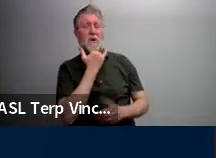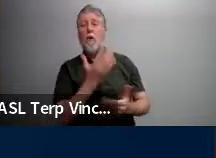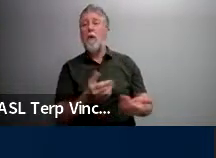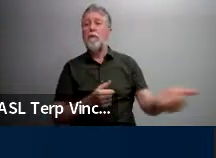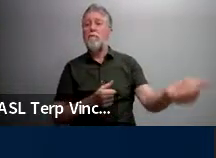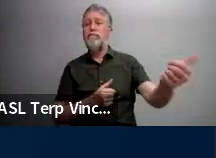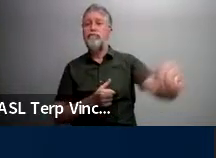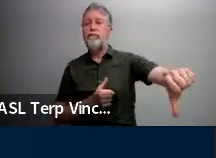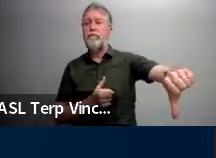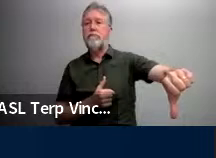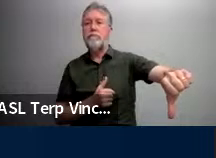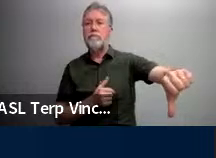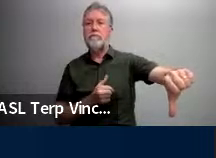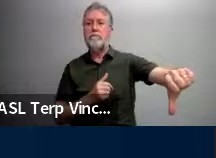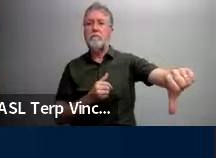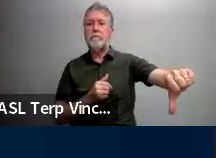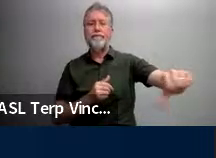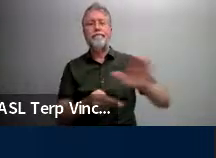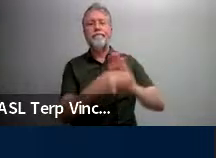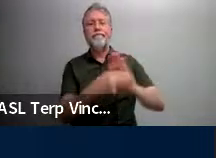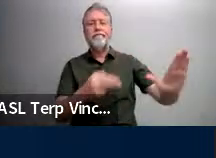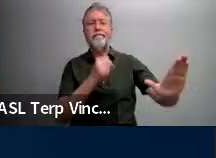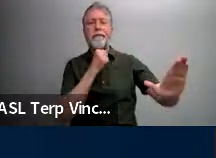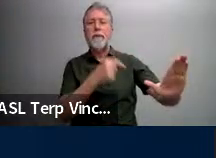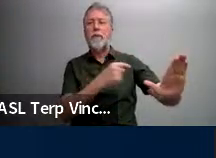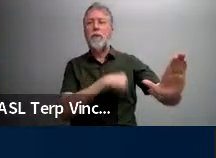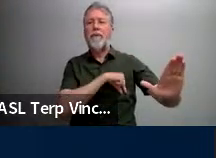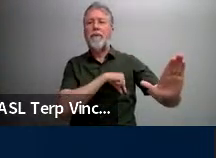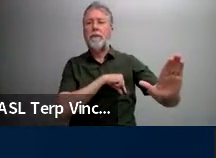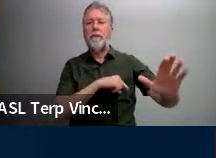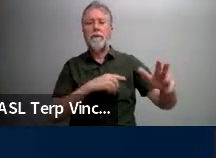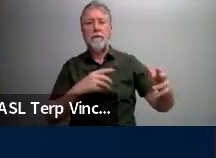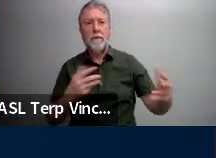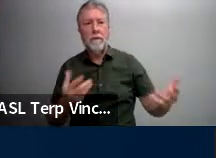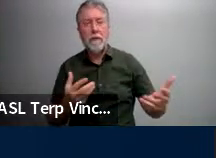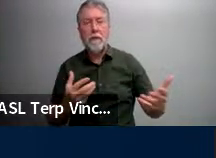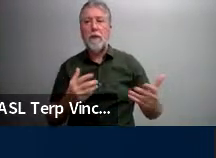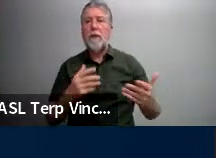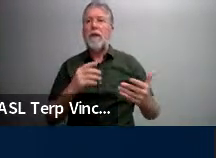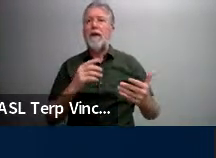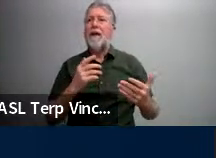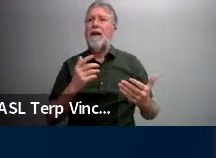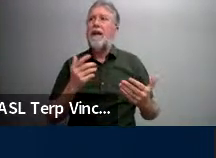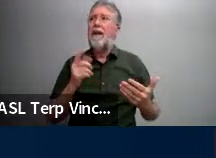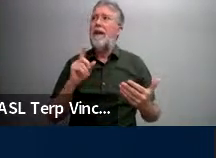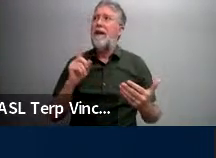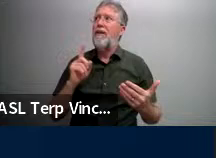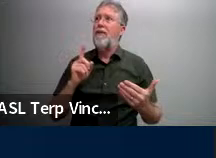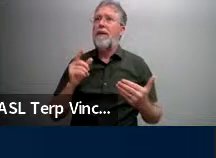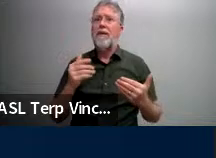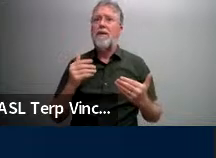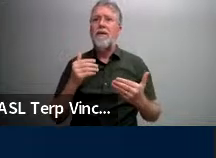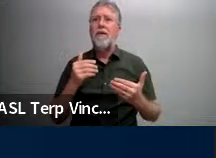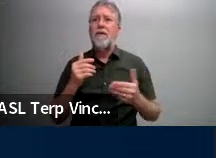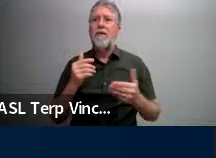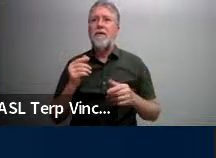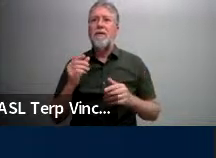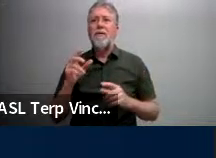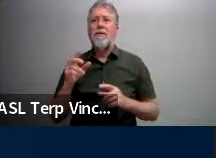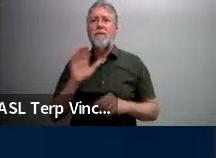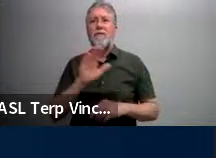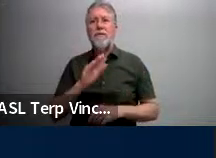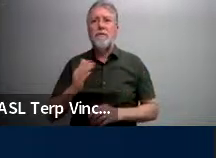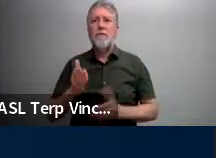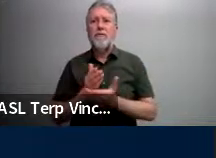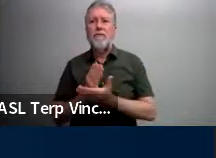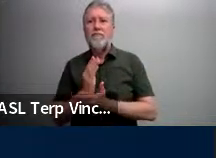someone their right to due process, which is how the cases have